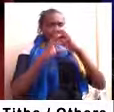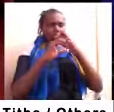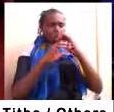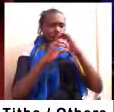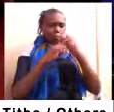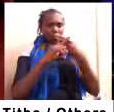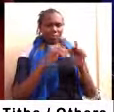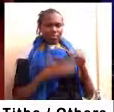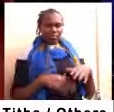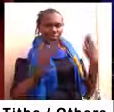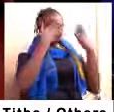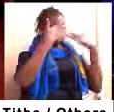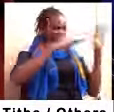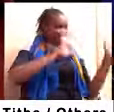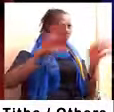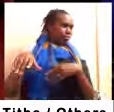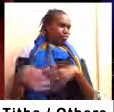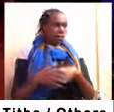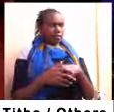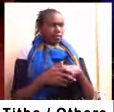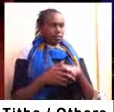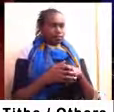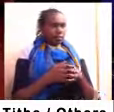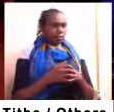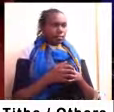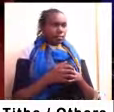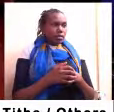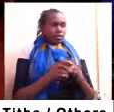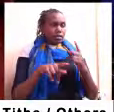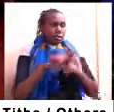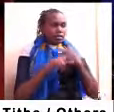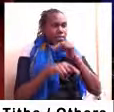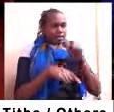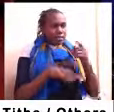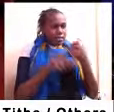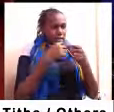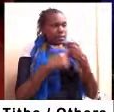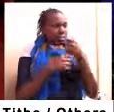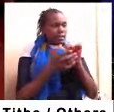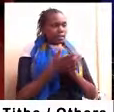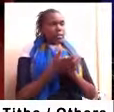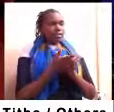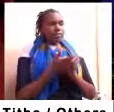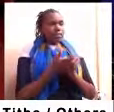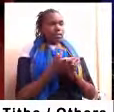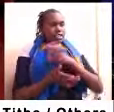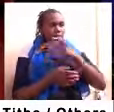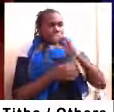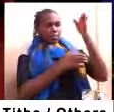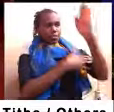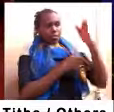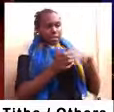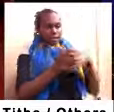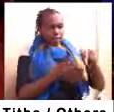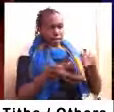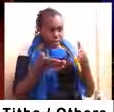rubbed the voice off. So when this man came in, he told him, the Spirit of God has led me here to buy a